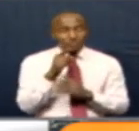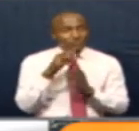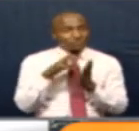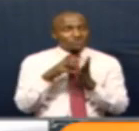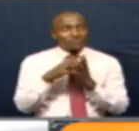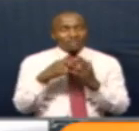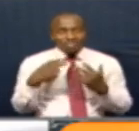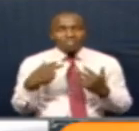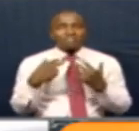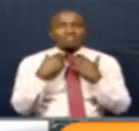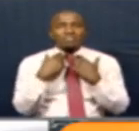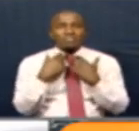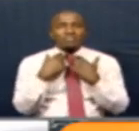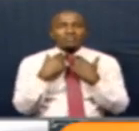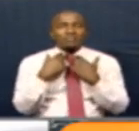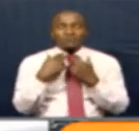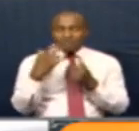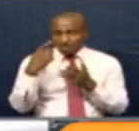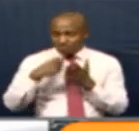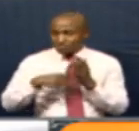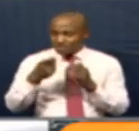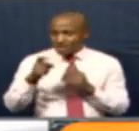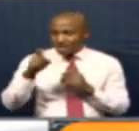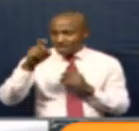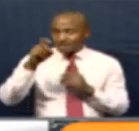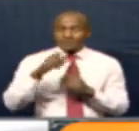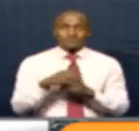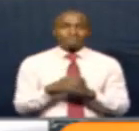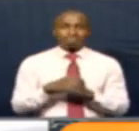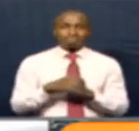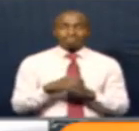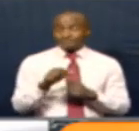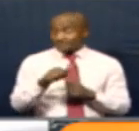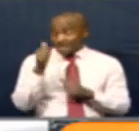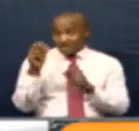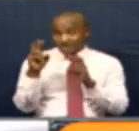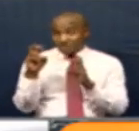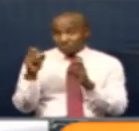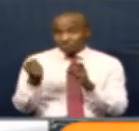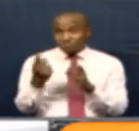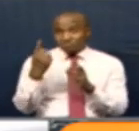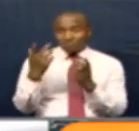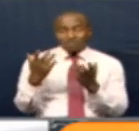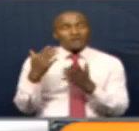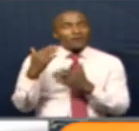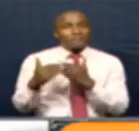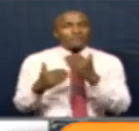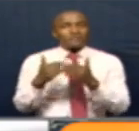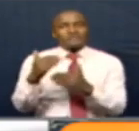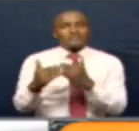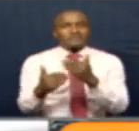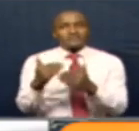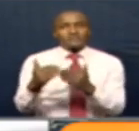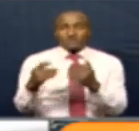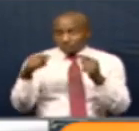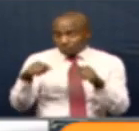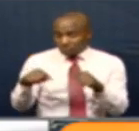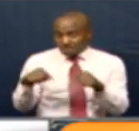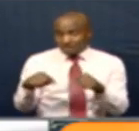whereby the cost keeps on going up. The other issue is on just processes. Today,